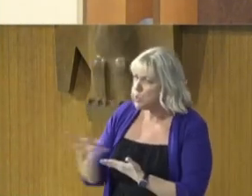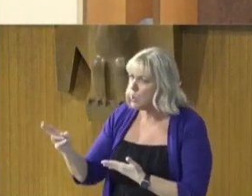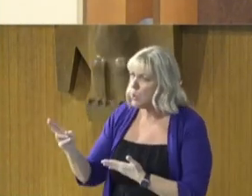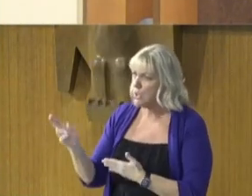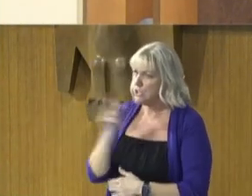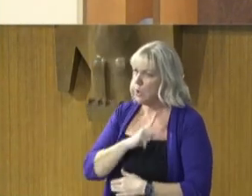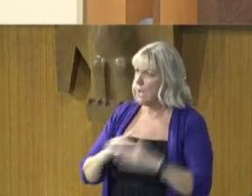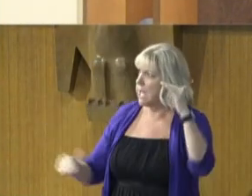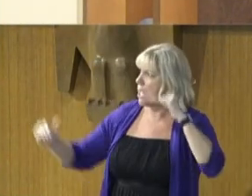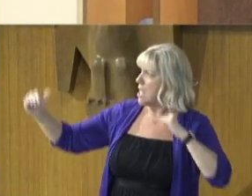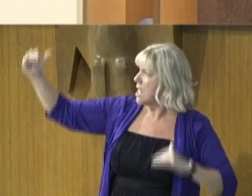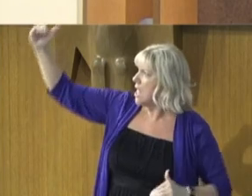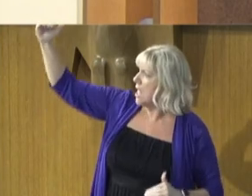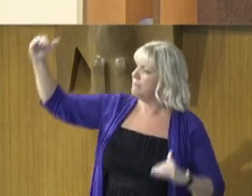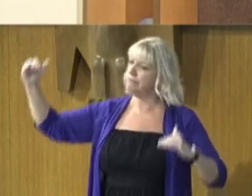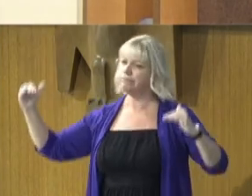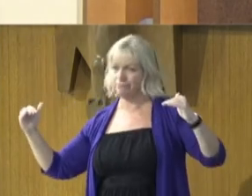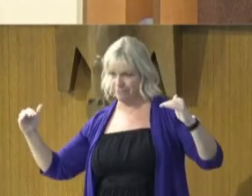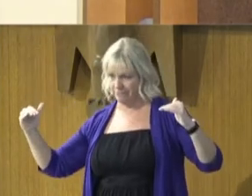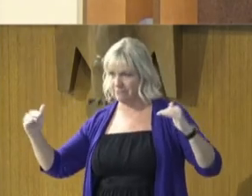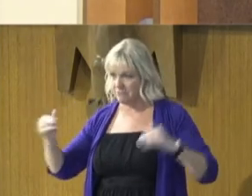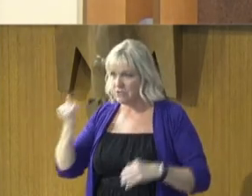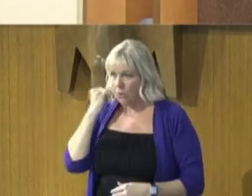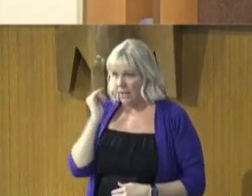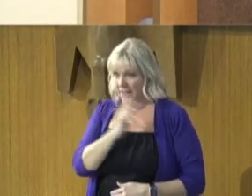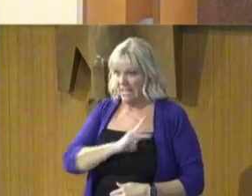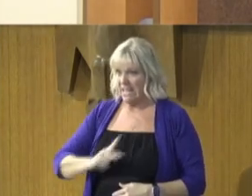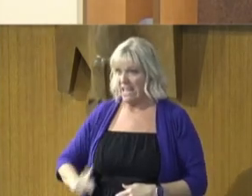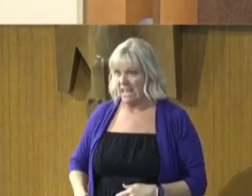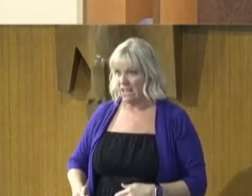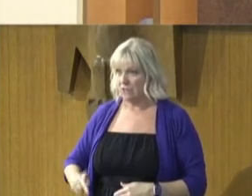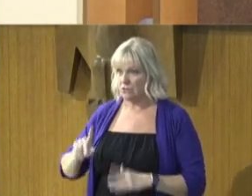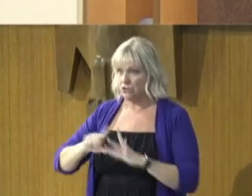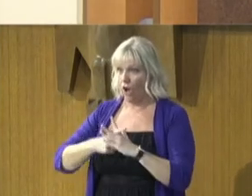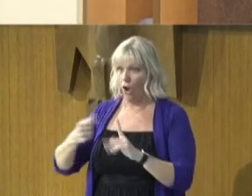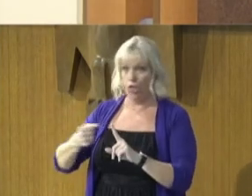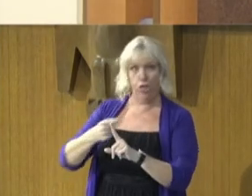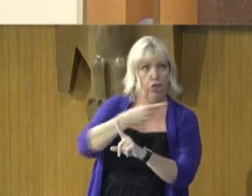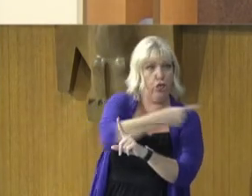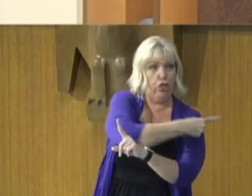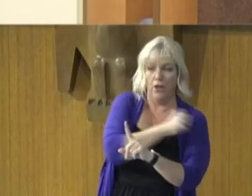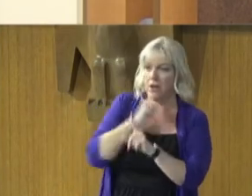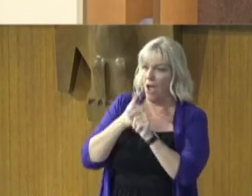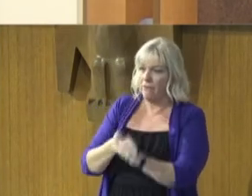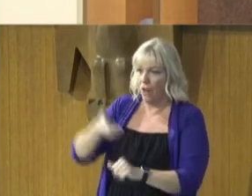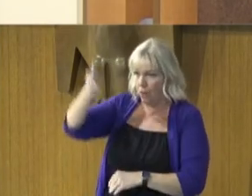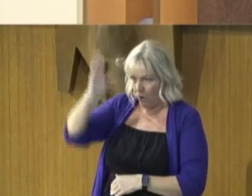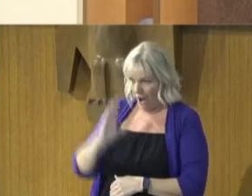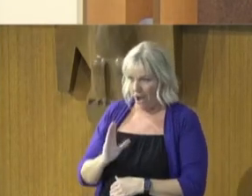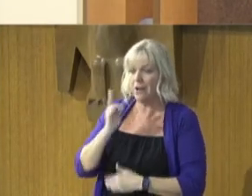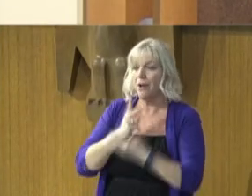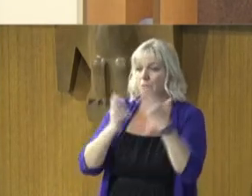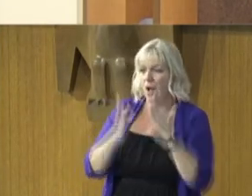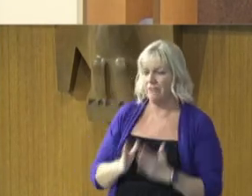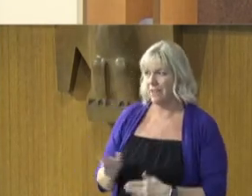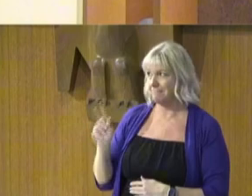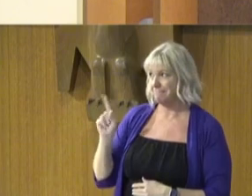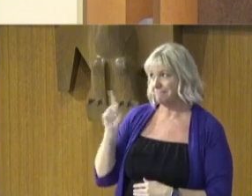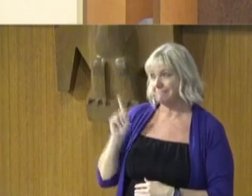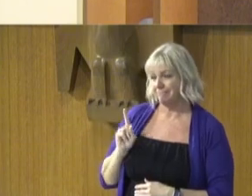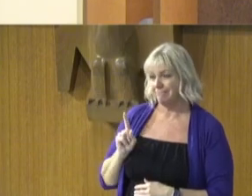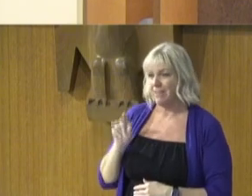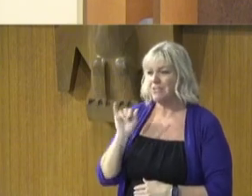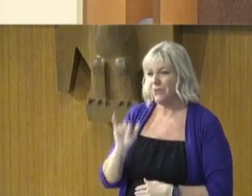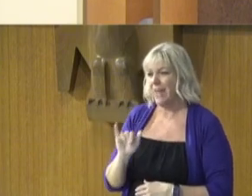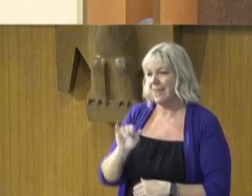kings anytime they veered off the path that God intended. And so that is the basis for the drama in today's scripture reading,